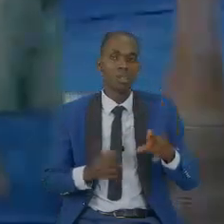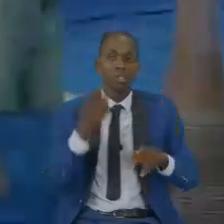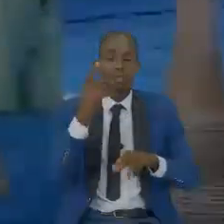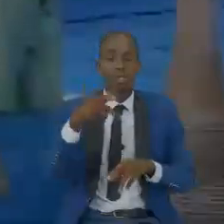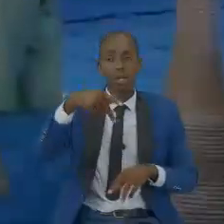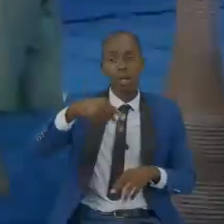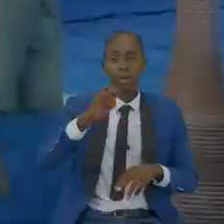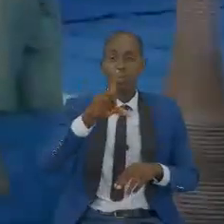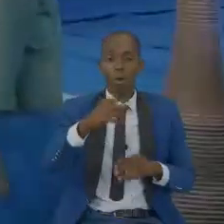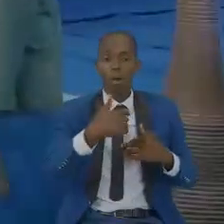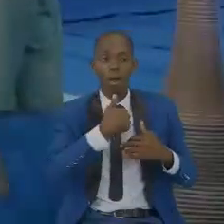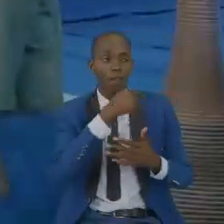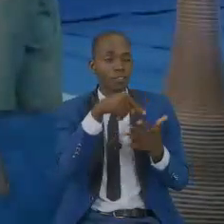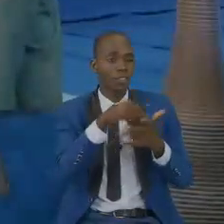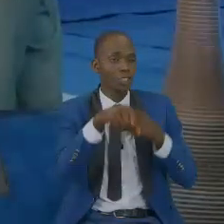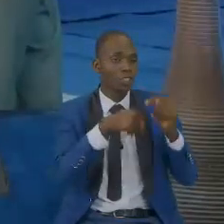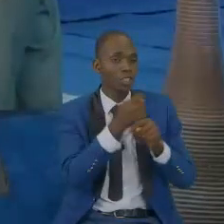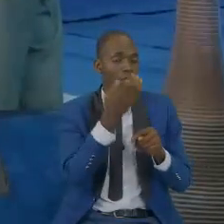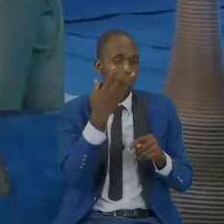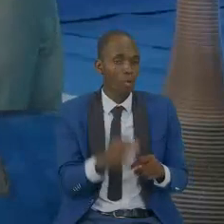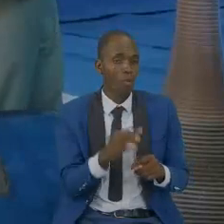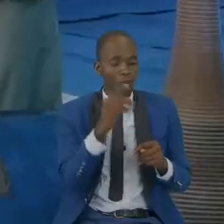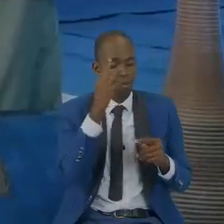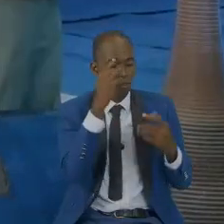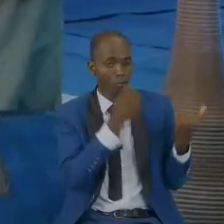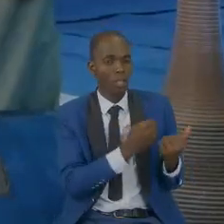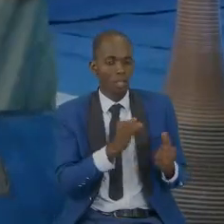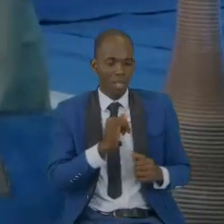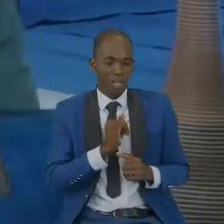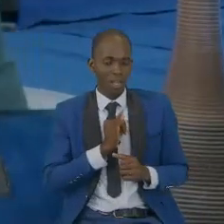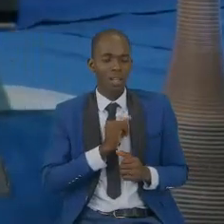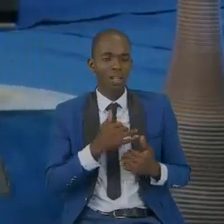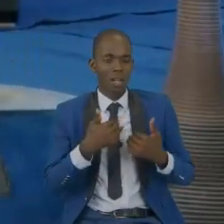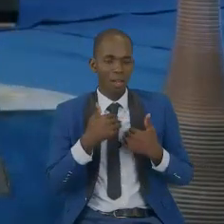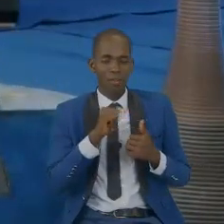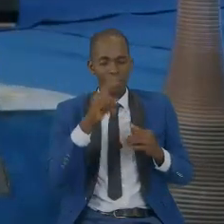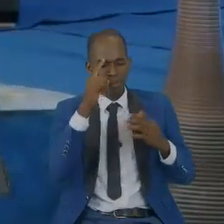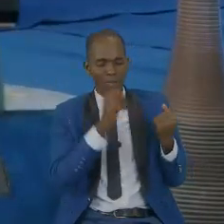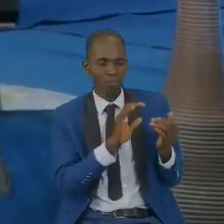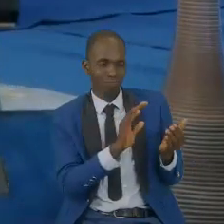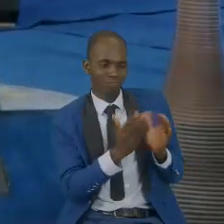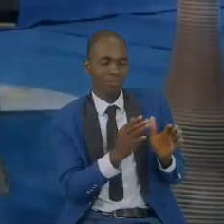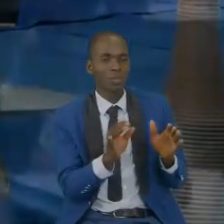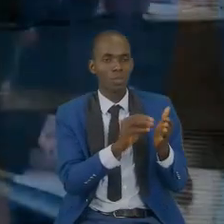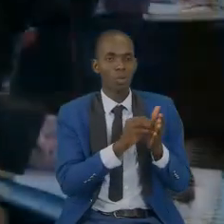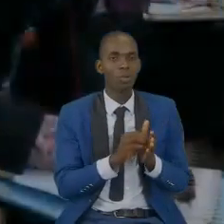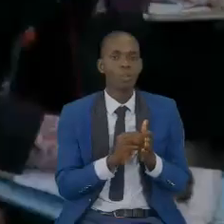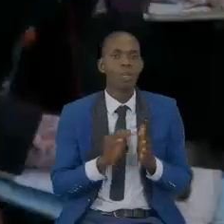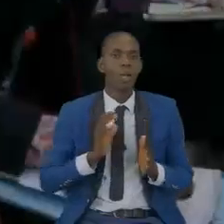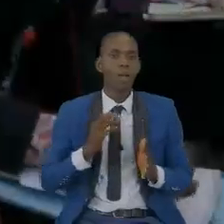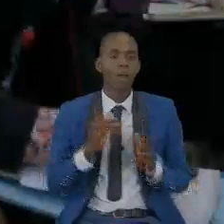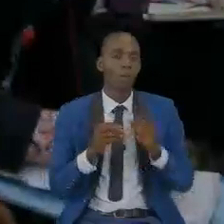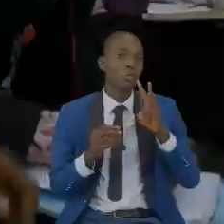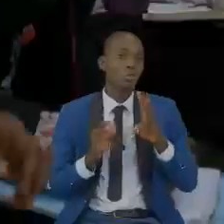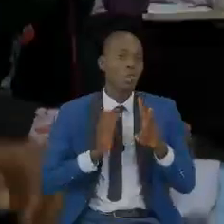have a faith like that. Similar faith. Number two, our full satisfaction